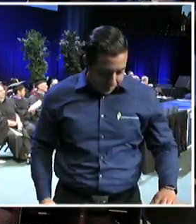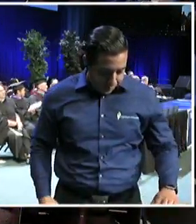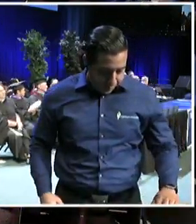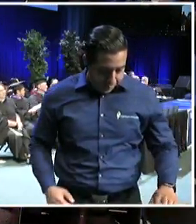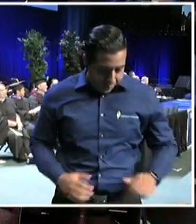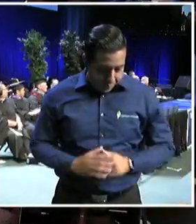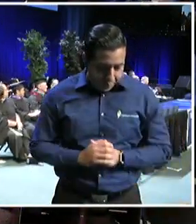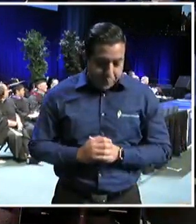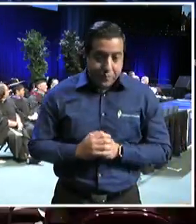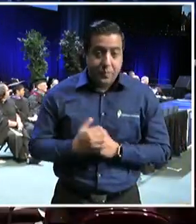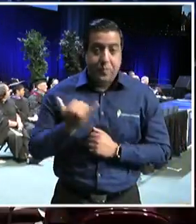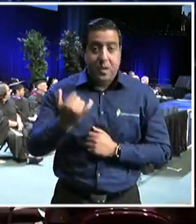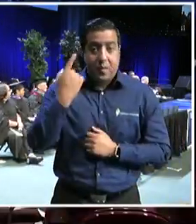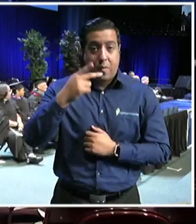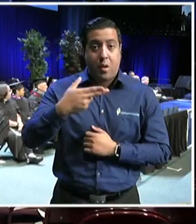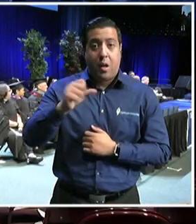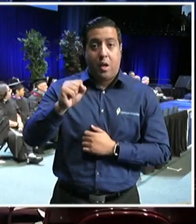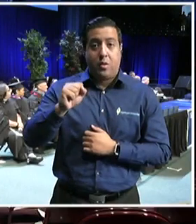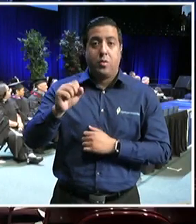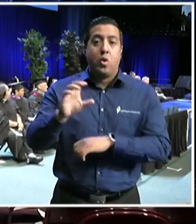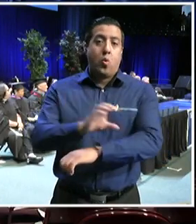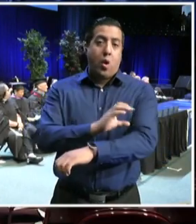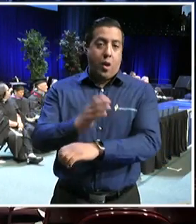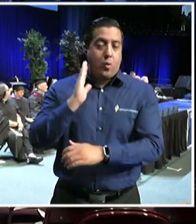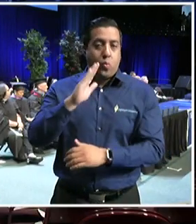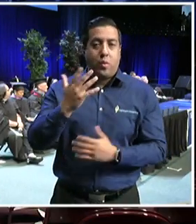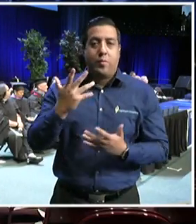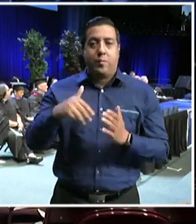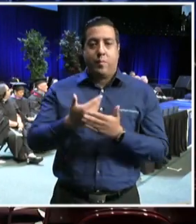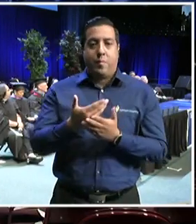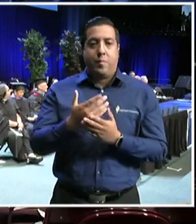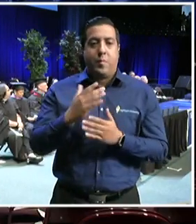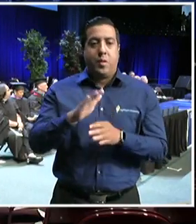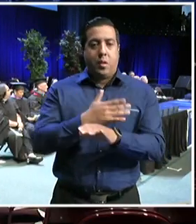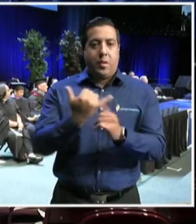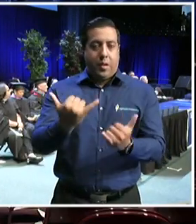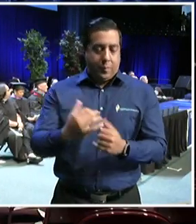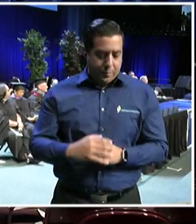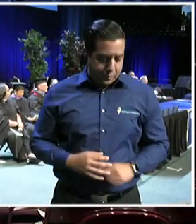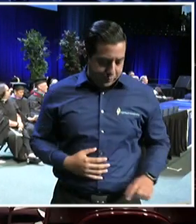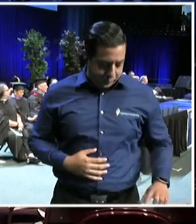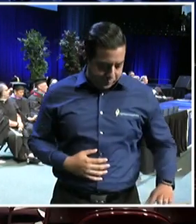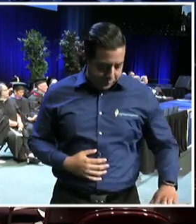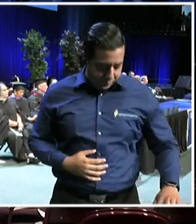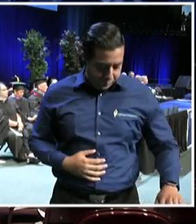And now, the Dekaney High School Choir will lead us in singing the alma mater.